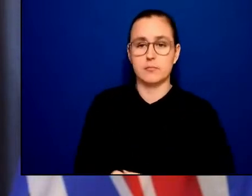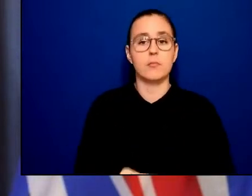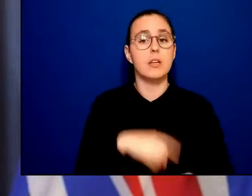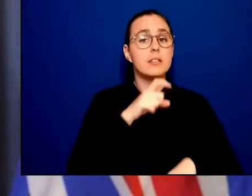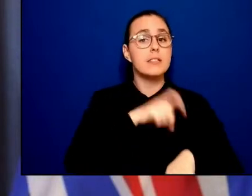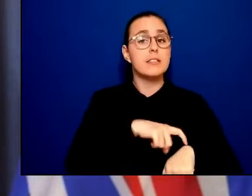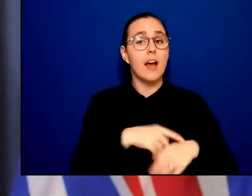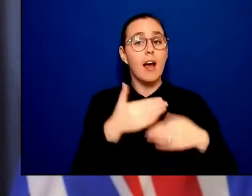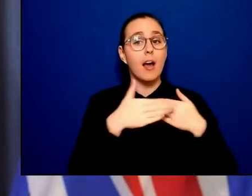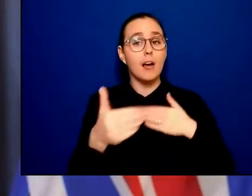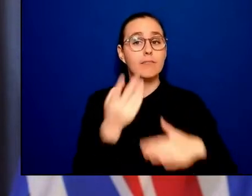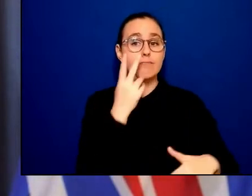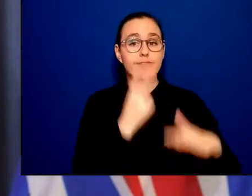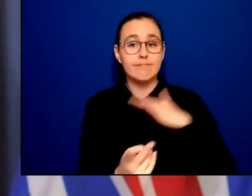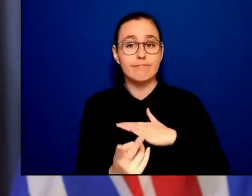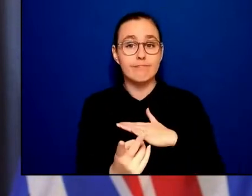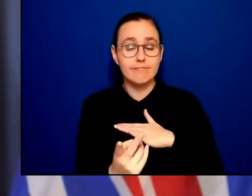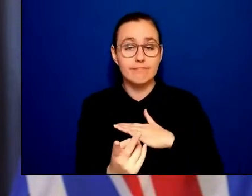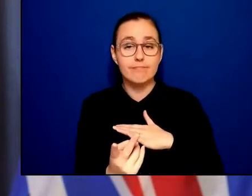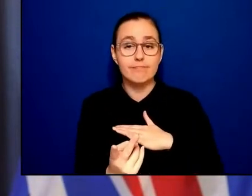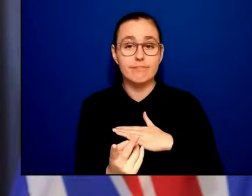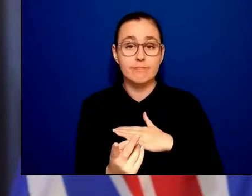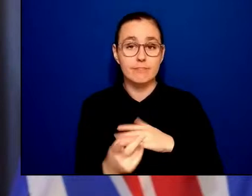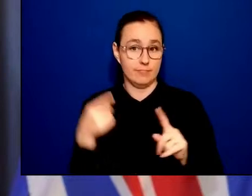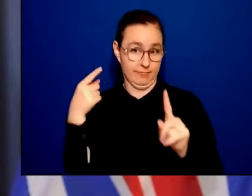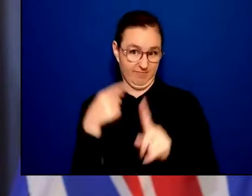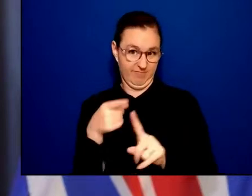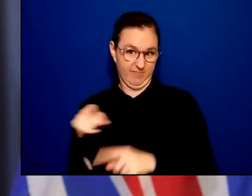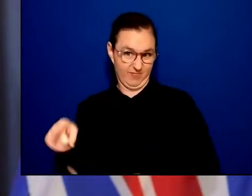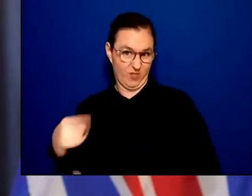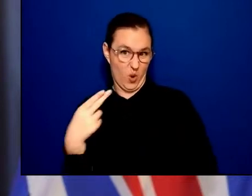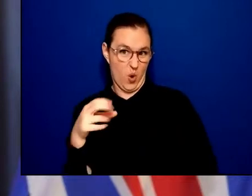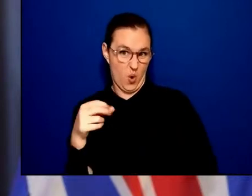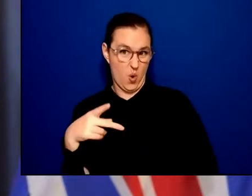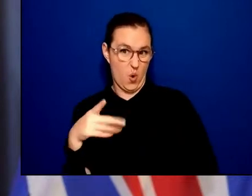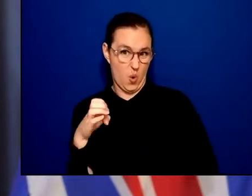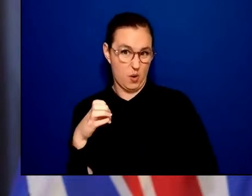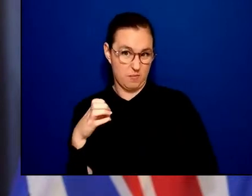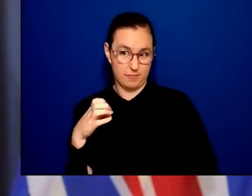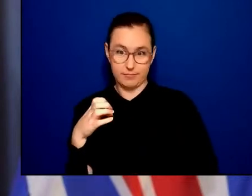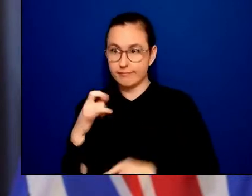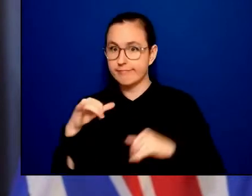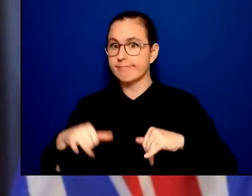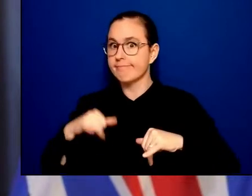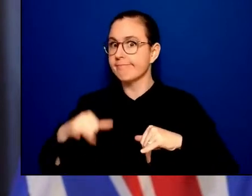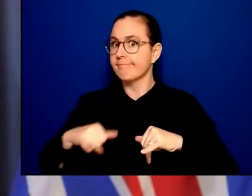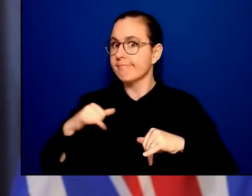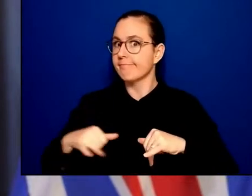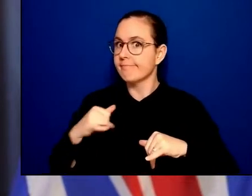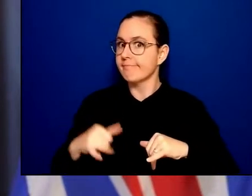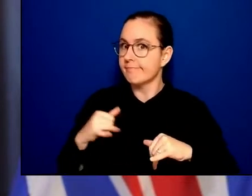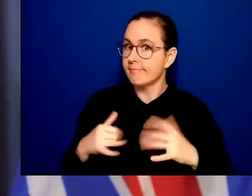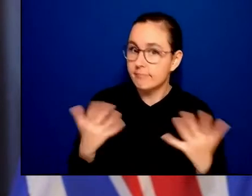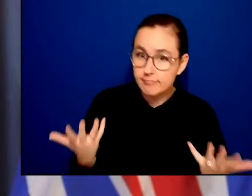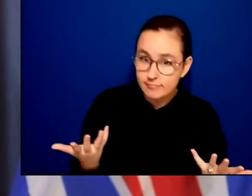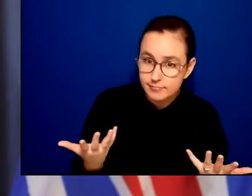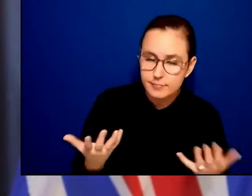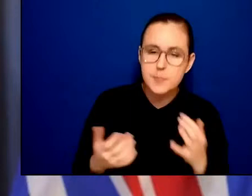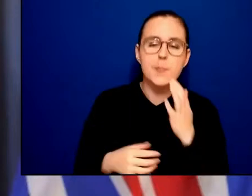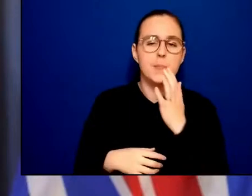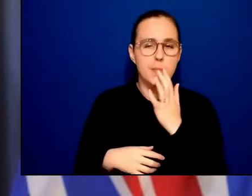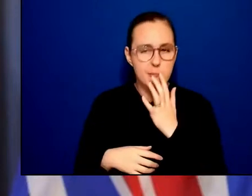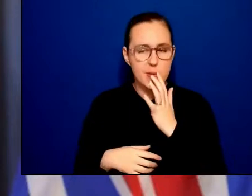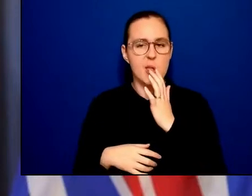people being evacuated, in particular to the Hope area, as Minister Fleming outlined, there is the road that is going through in terms of